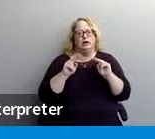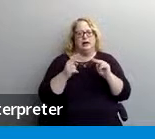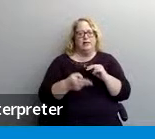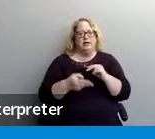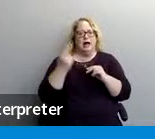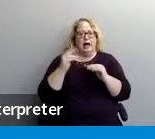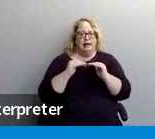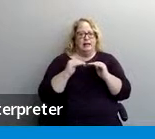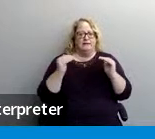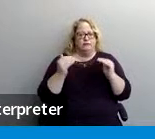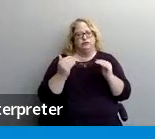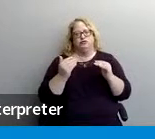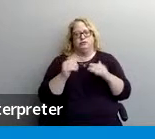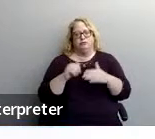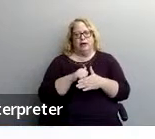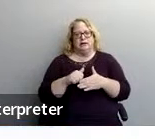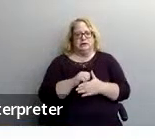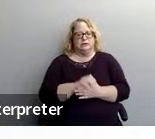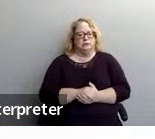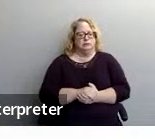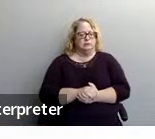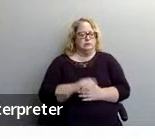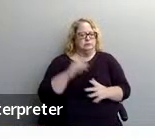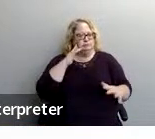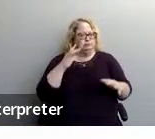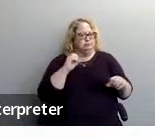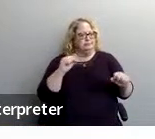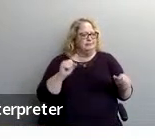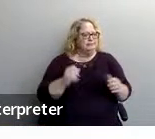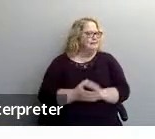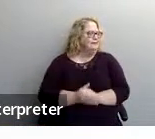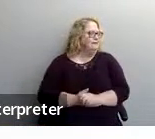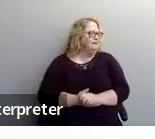high leverage practices. Next slide, please.